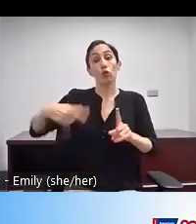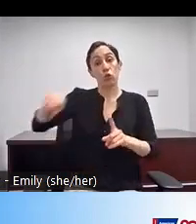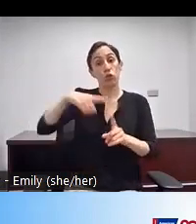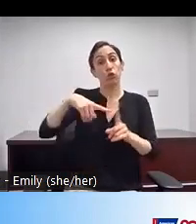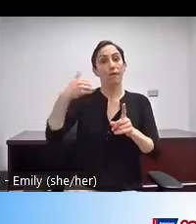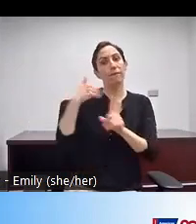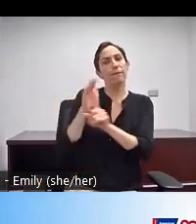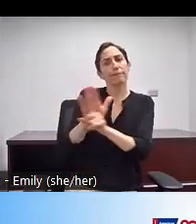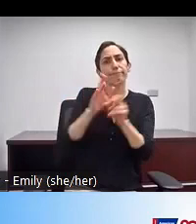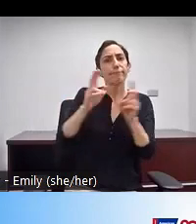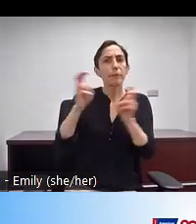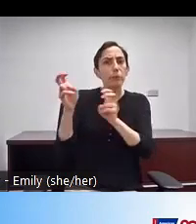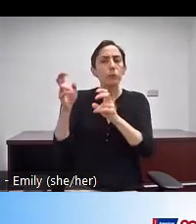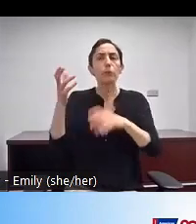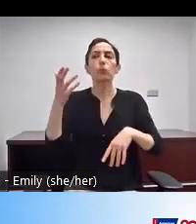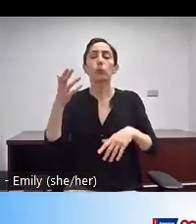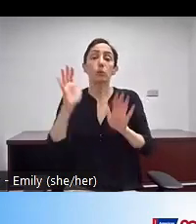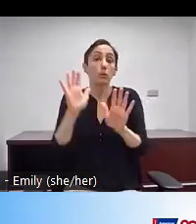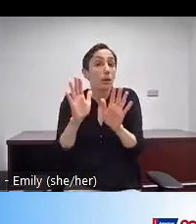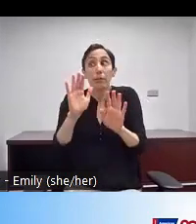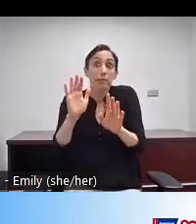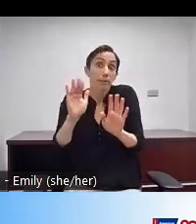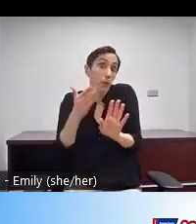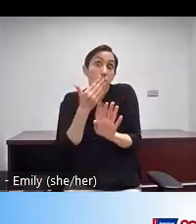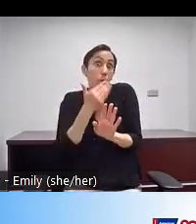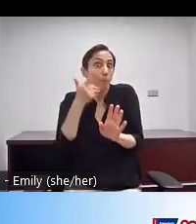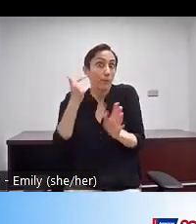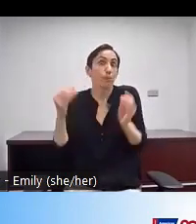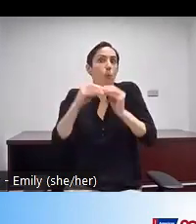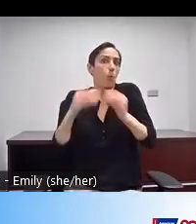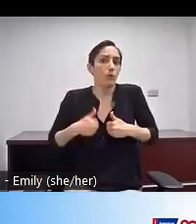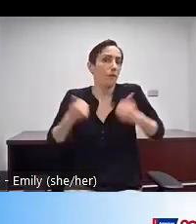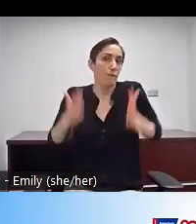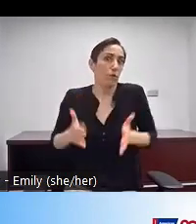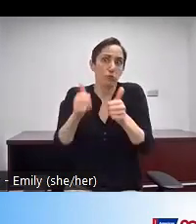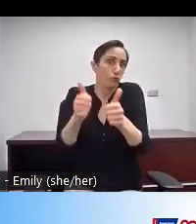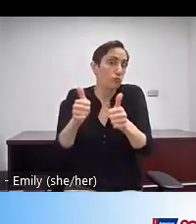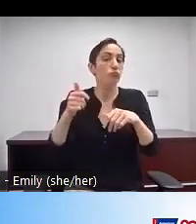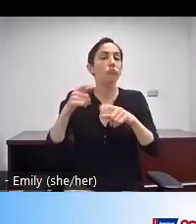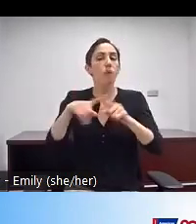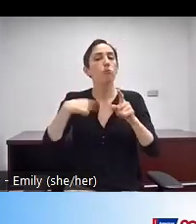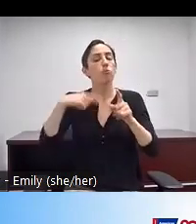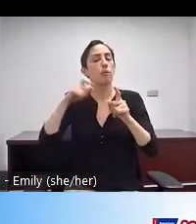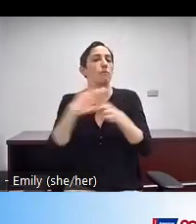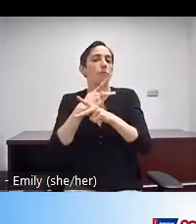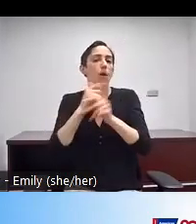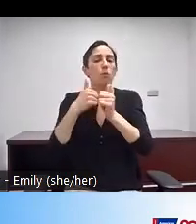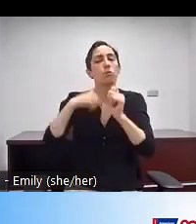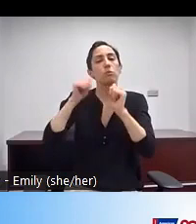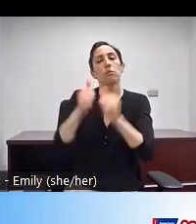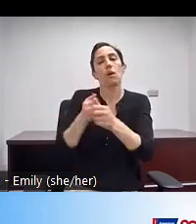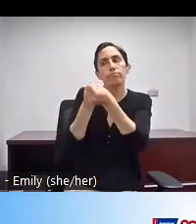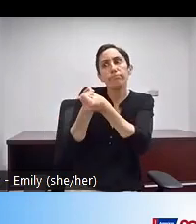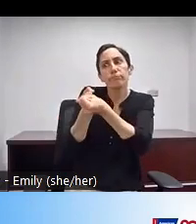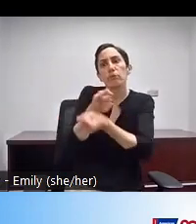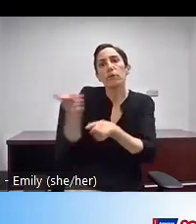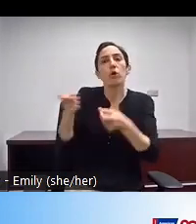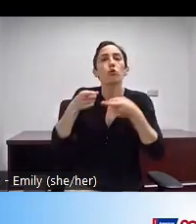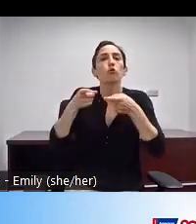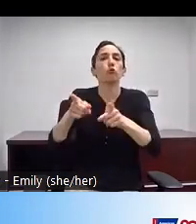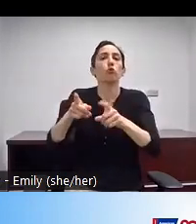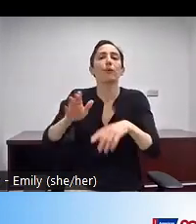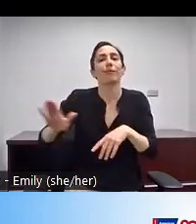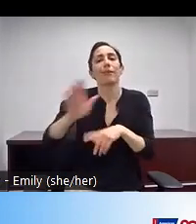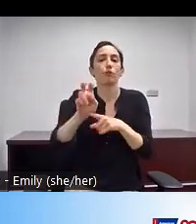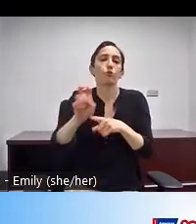That's a good problem for us to figure out together as to how we can support these survivors in their survivorship journey